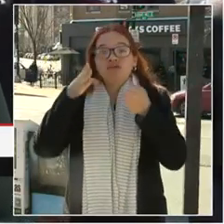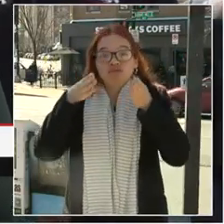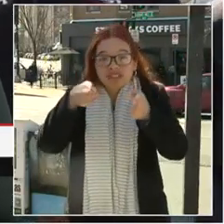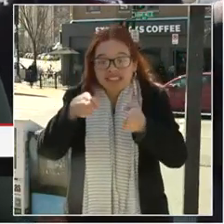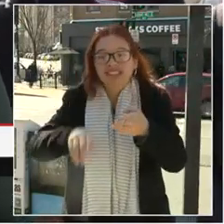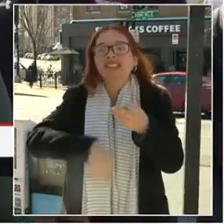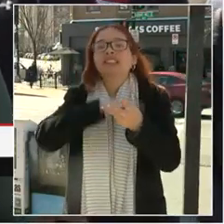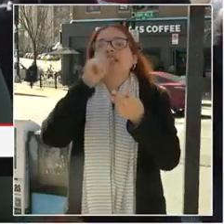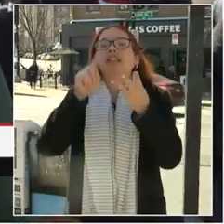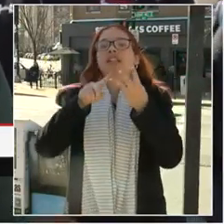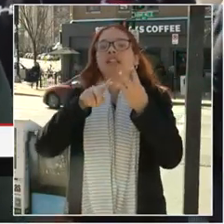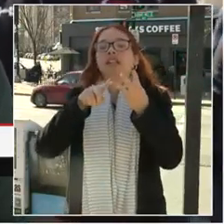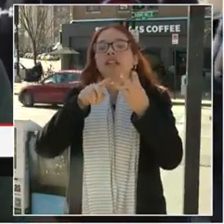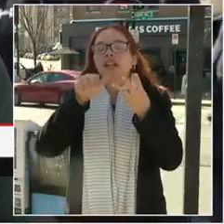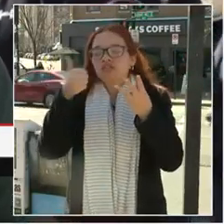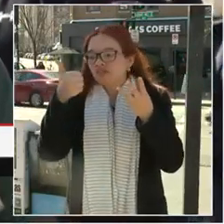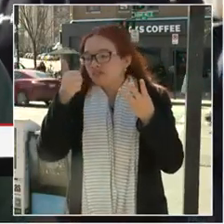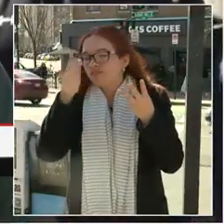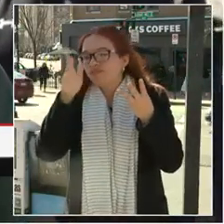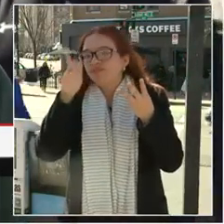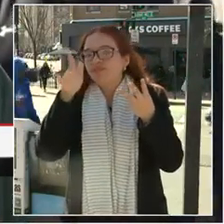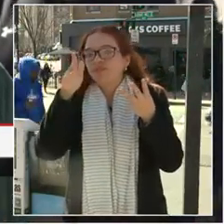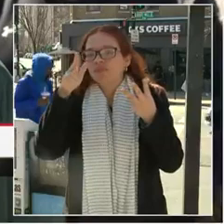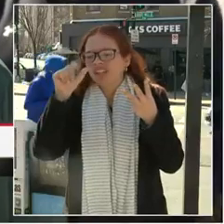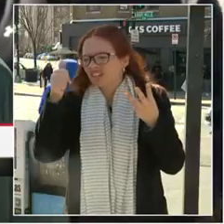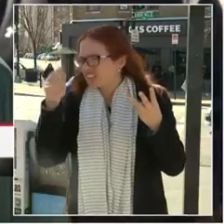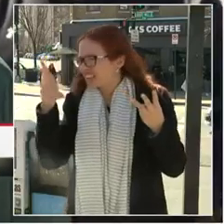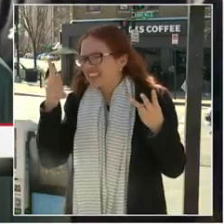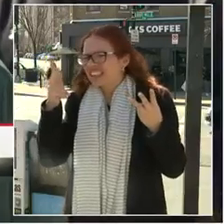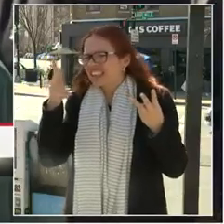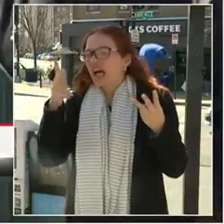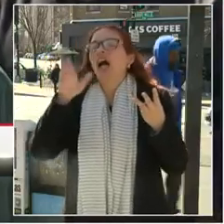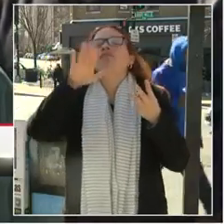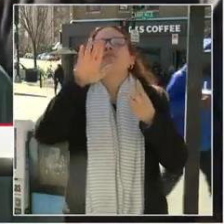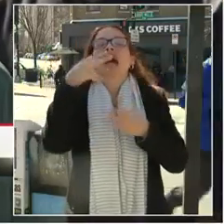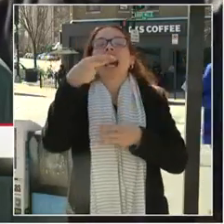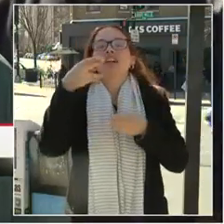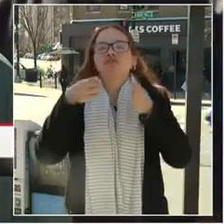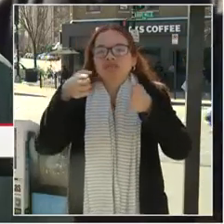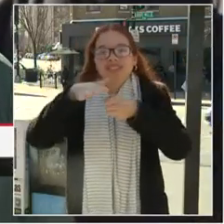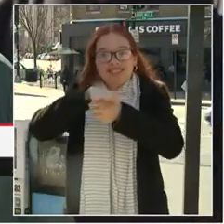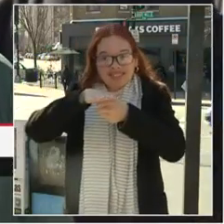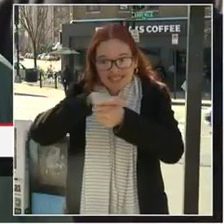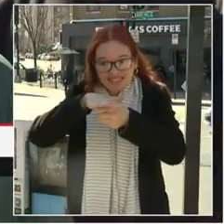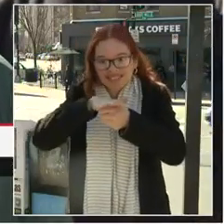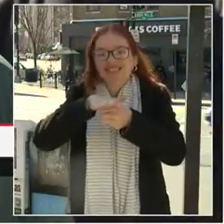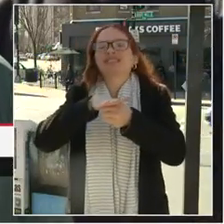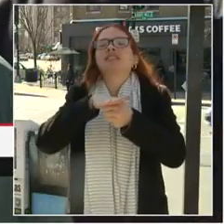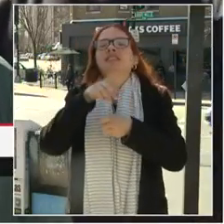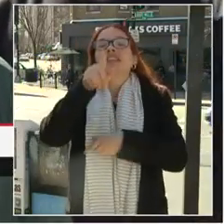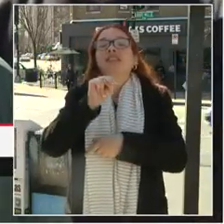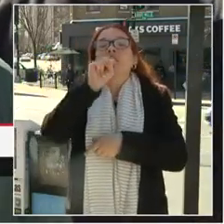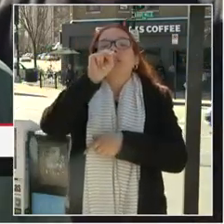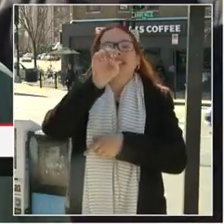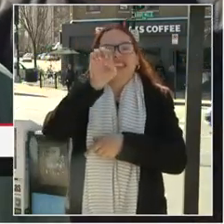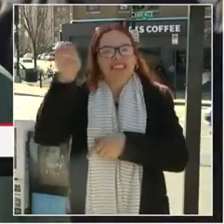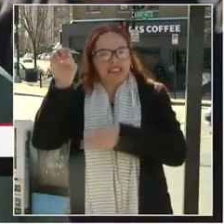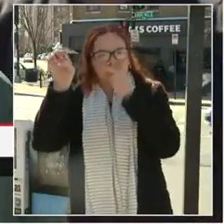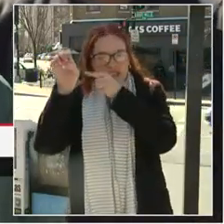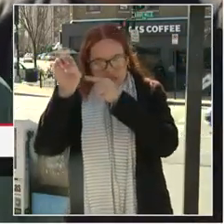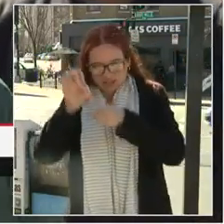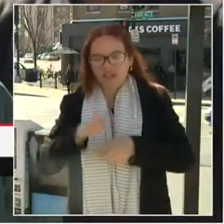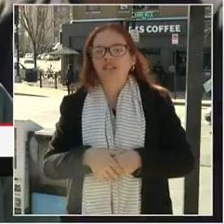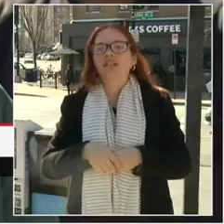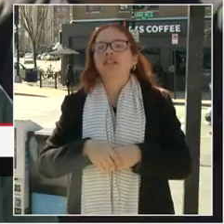well as, where's our third one? H Street Northeast. And we saw an